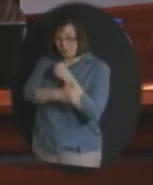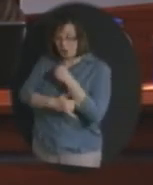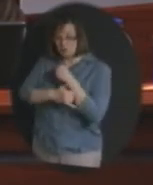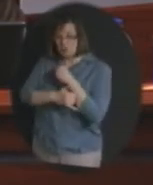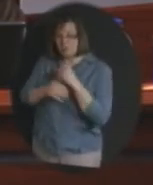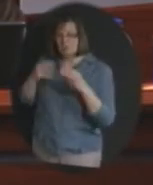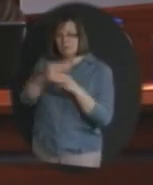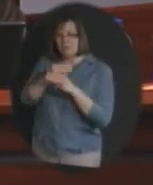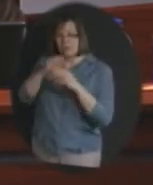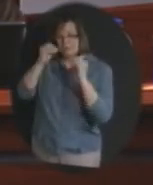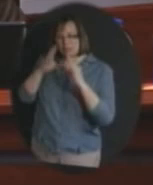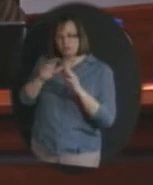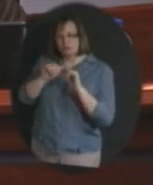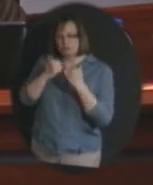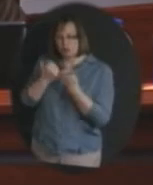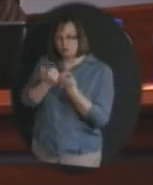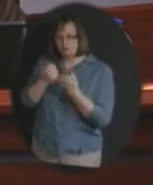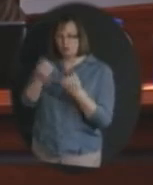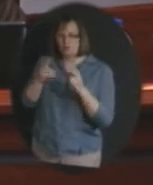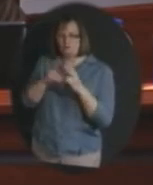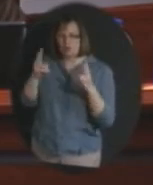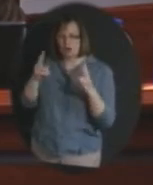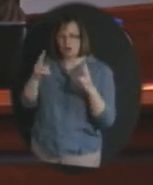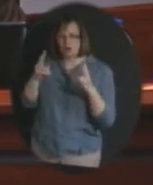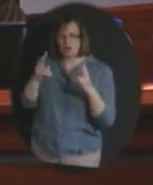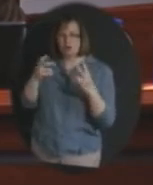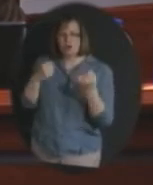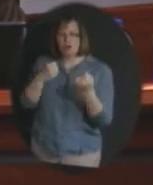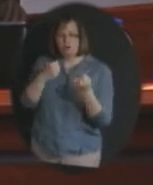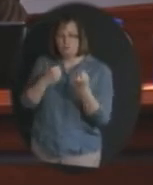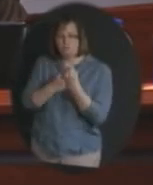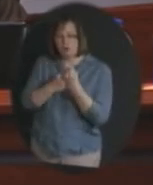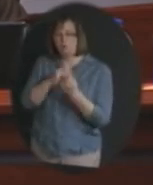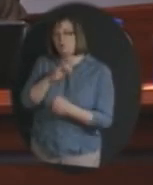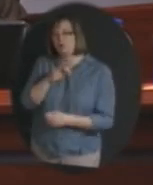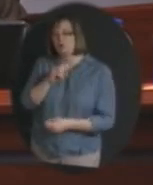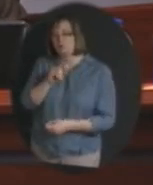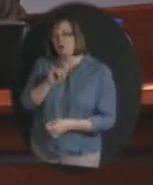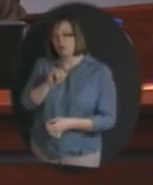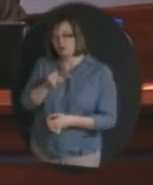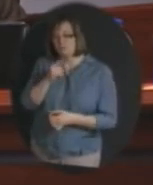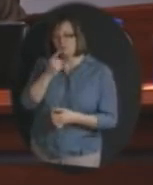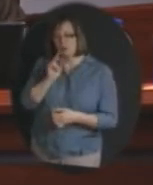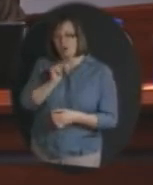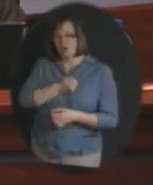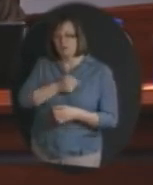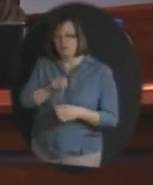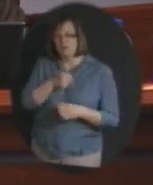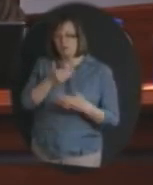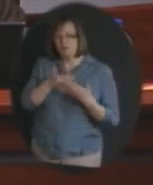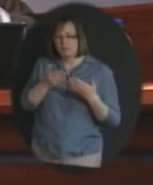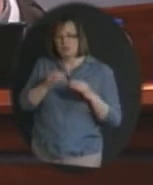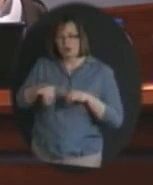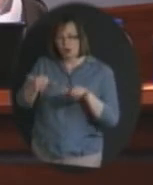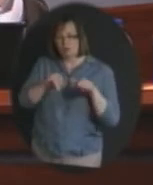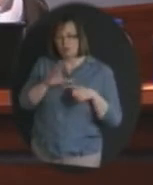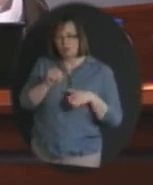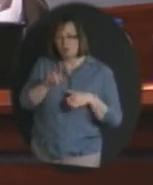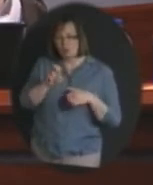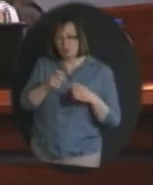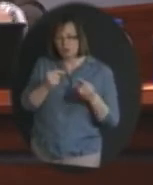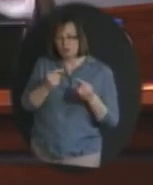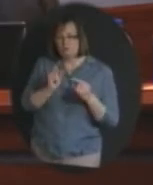Teachers Association. So again, very firm footing for us. The other thing that Common Core is doing for us, it's just kind